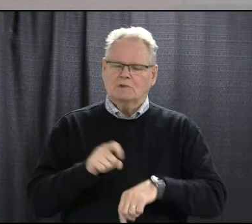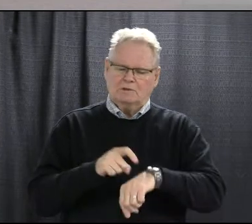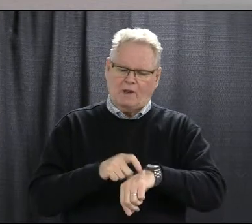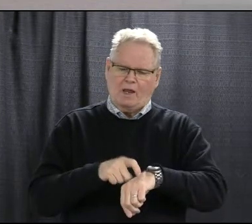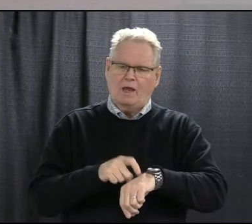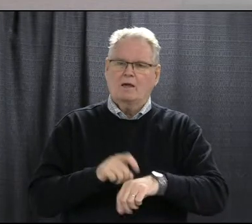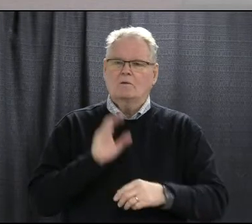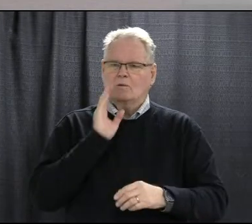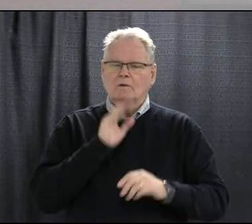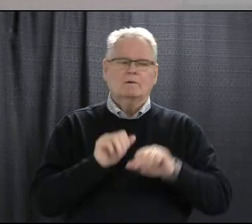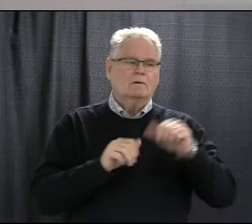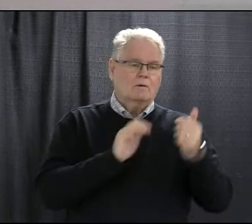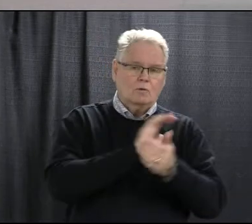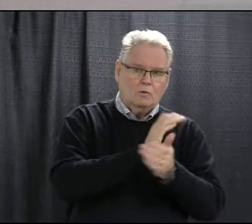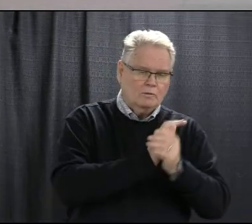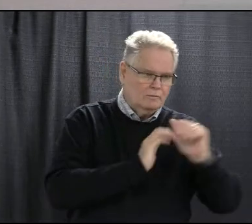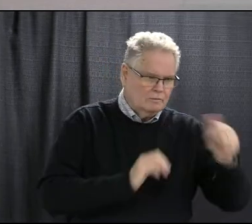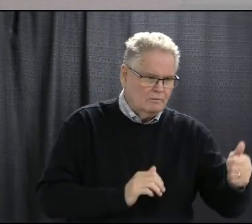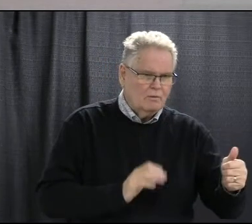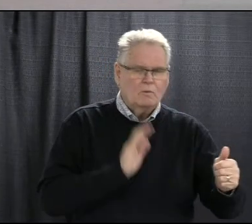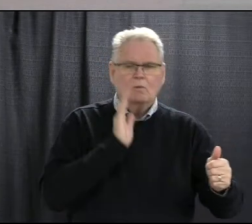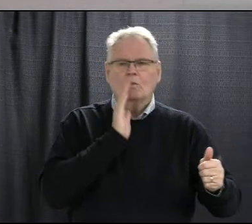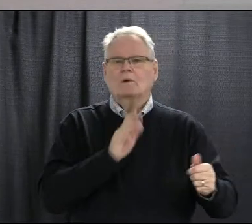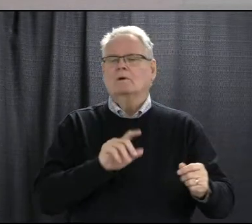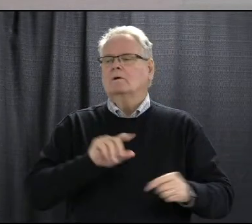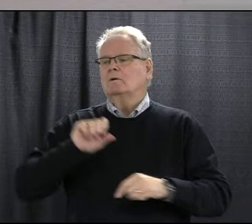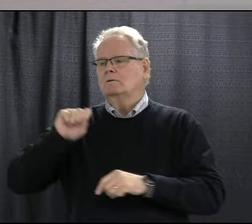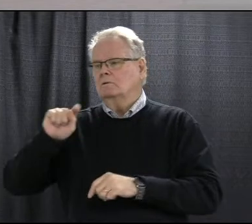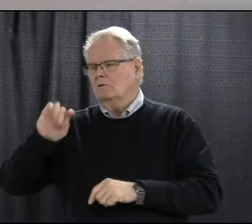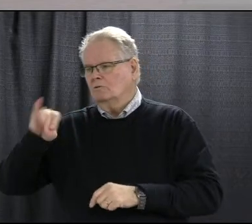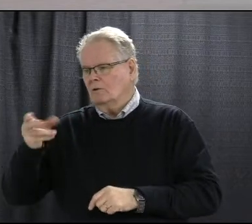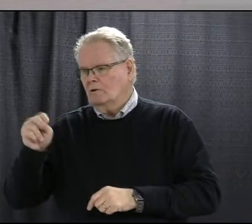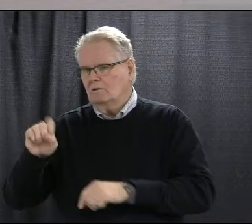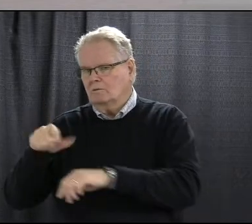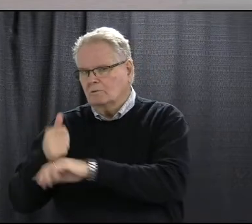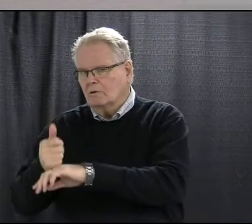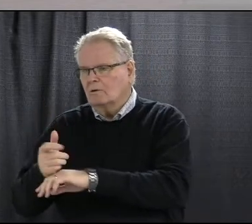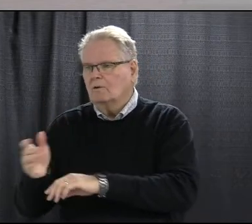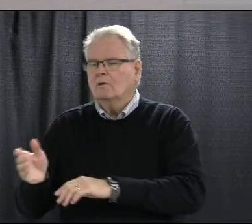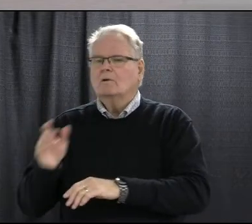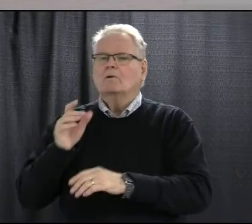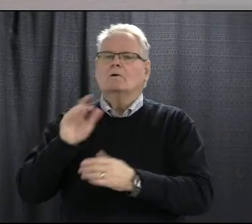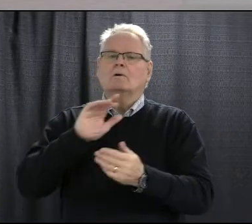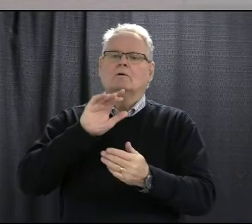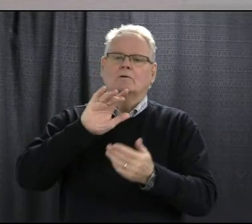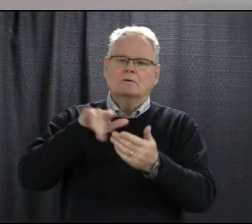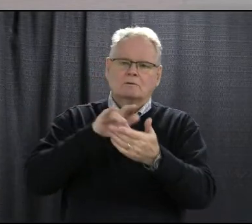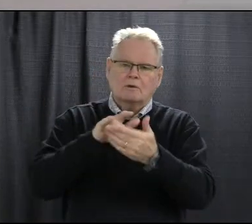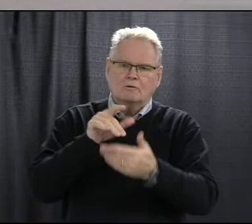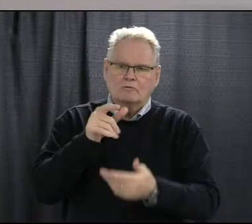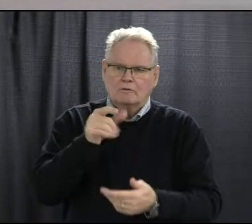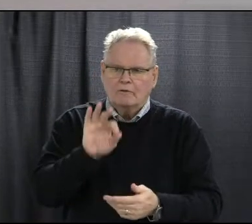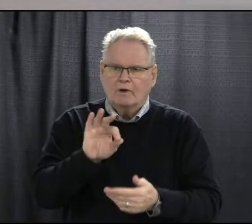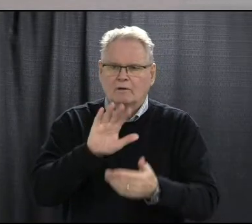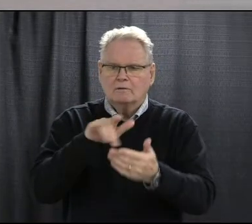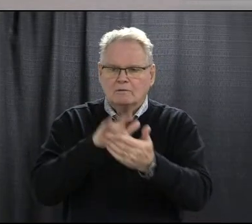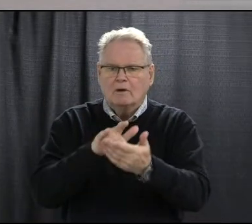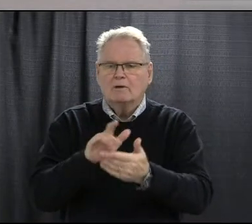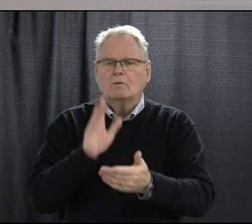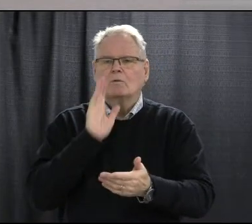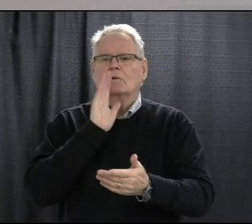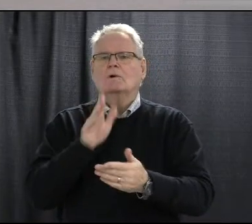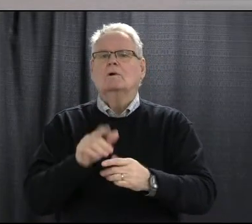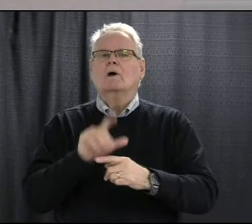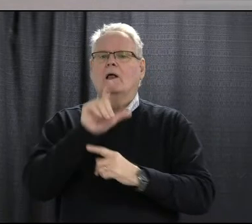on readiness and where we're starting from. So we've been working towards some of these services at St. Clair's, for example, for close on 10